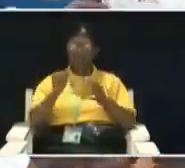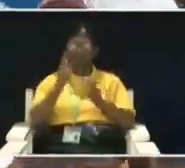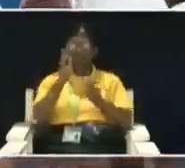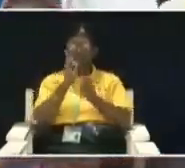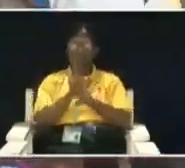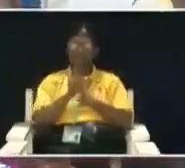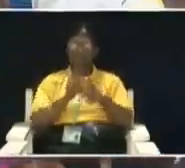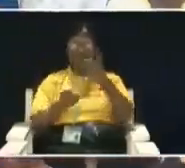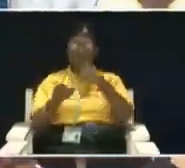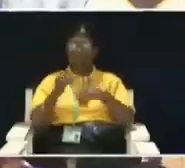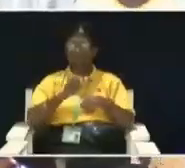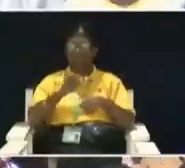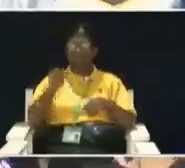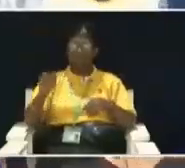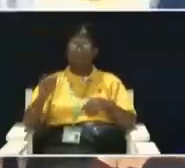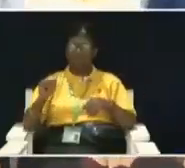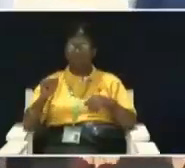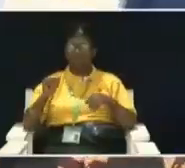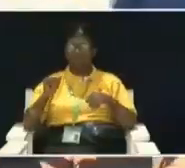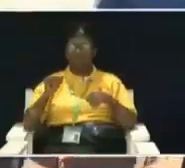Keep coming.